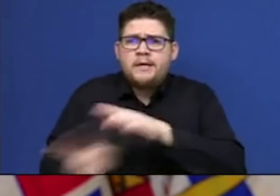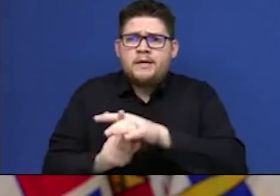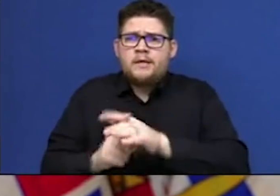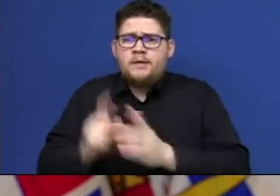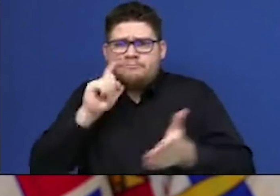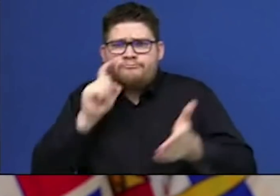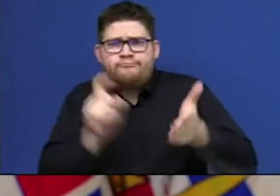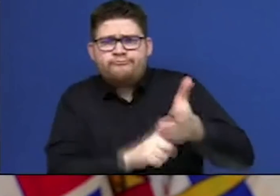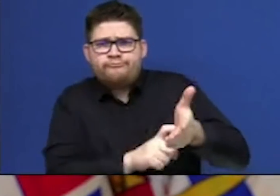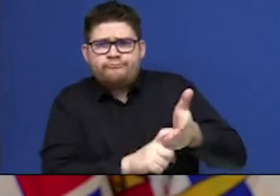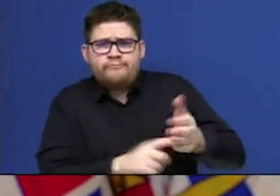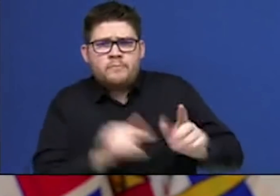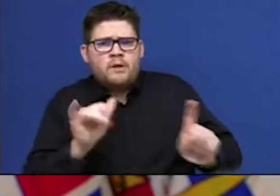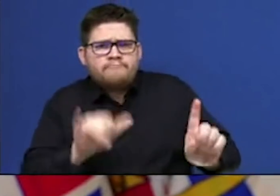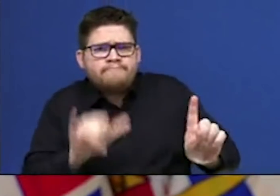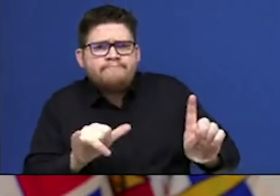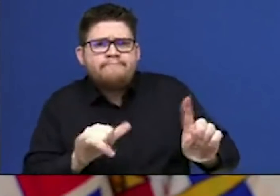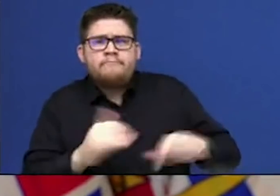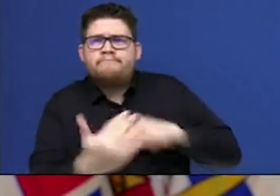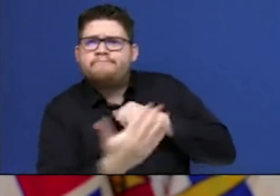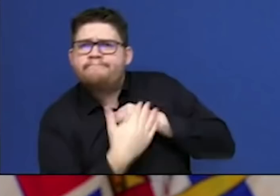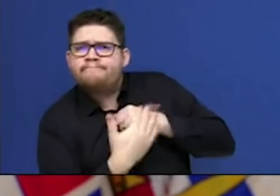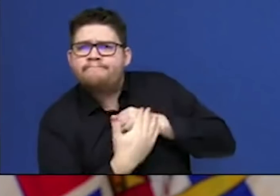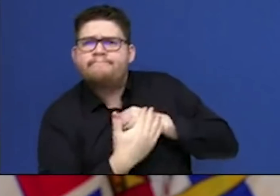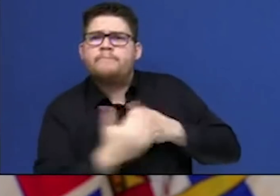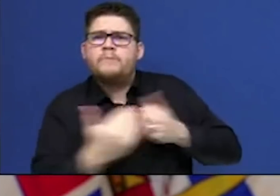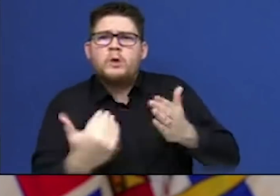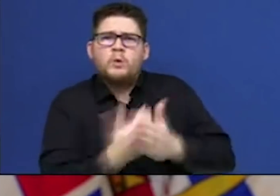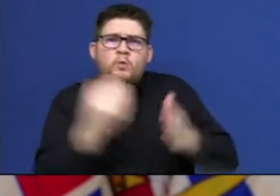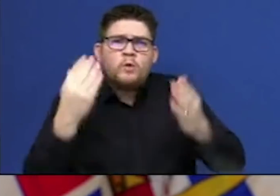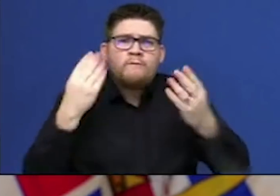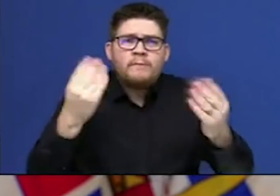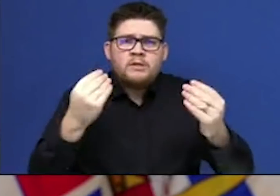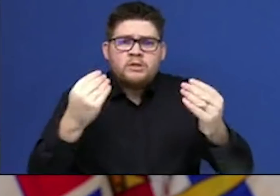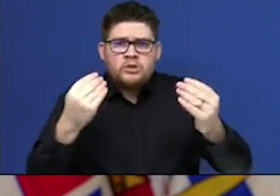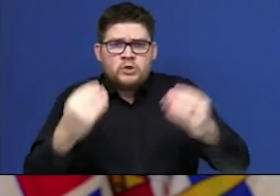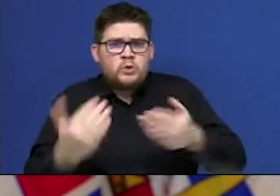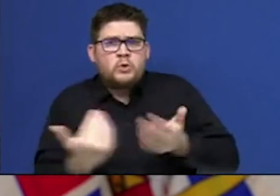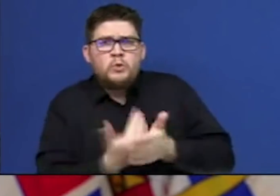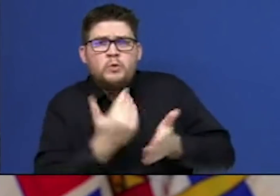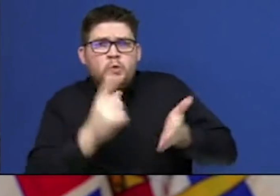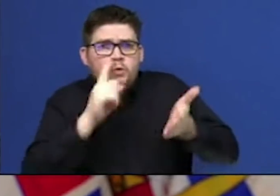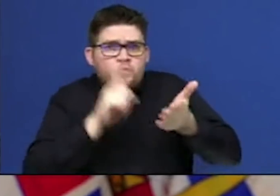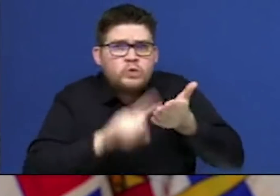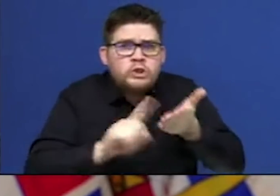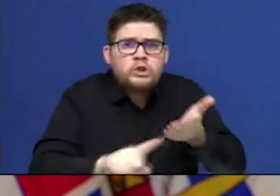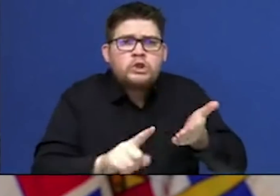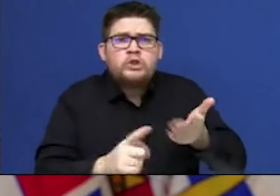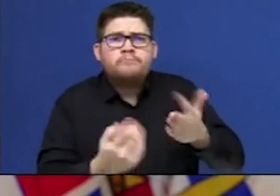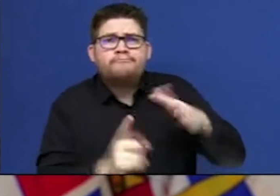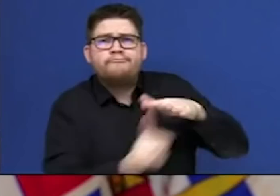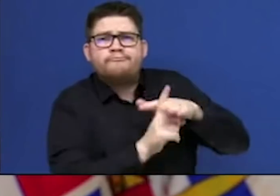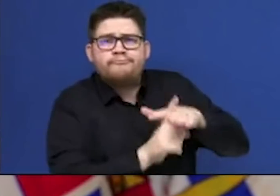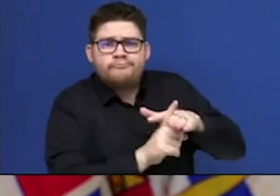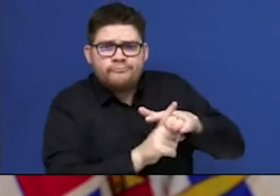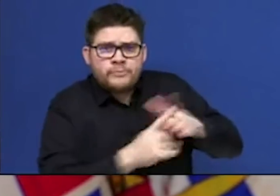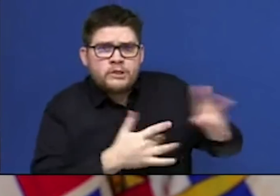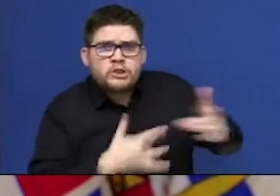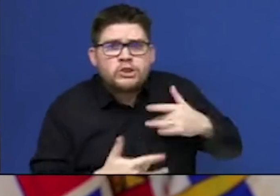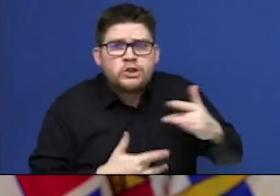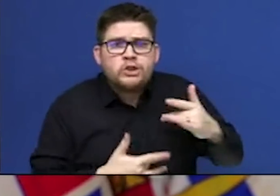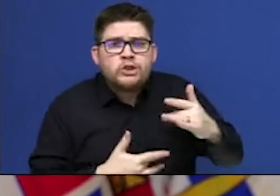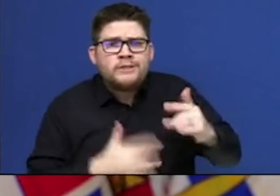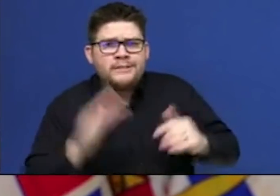we use this information to appropriately use the vaccines that we have. This